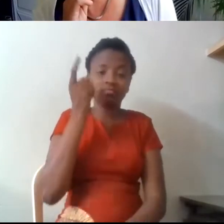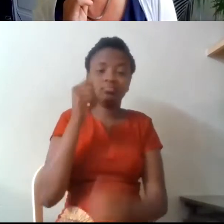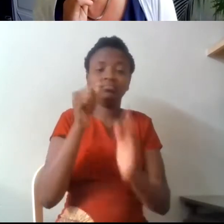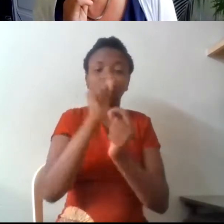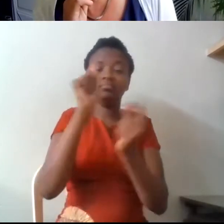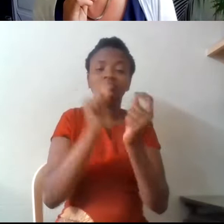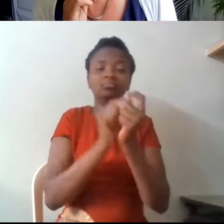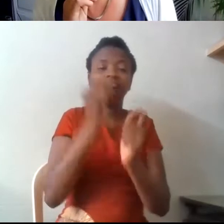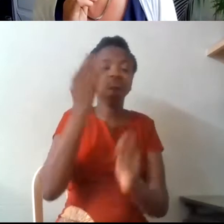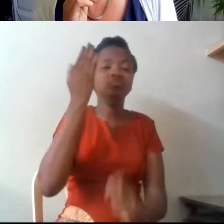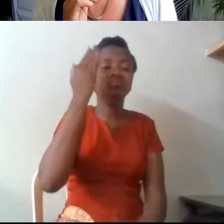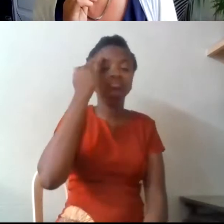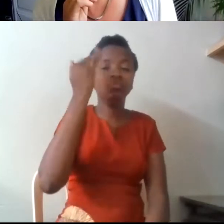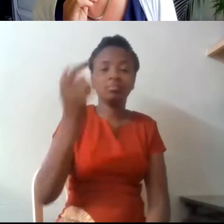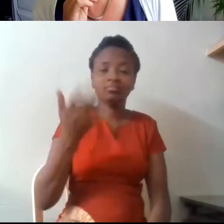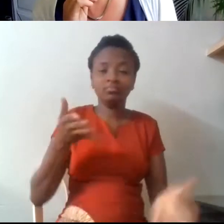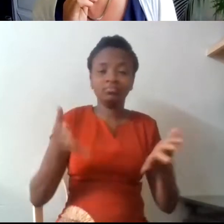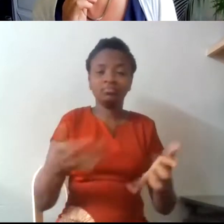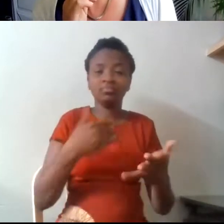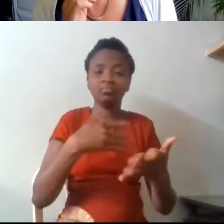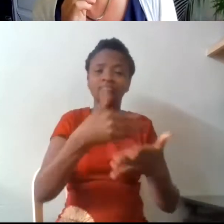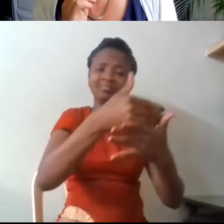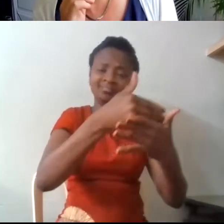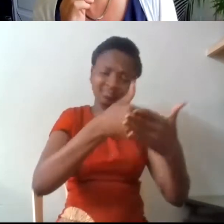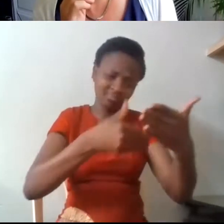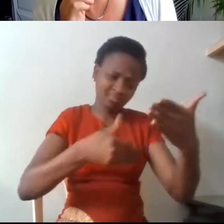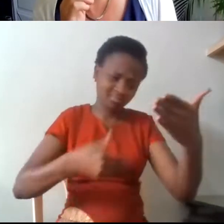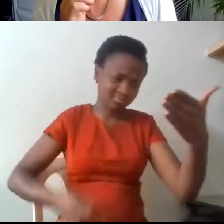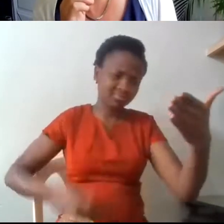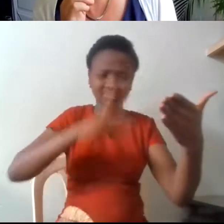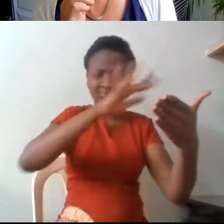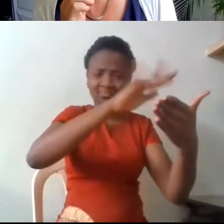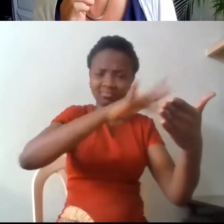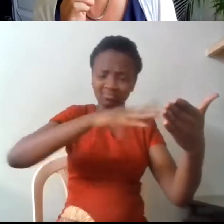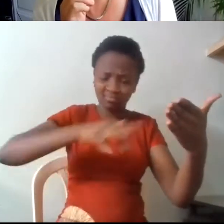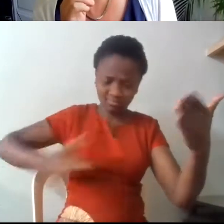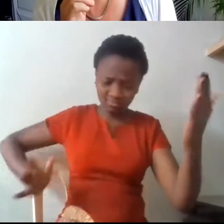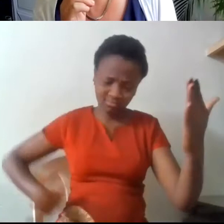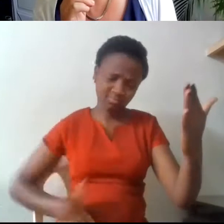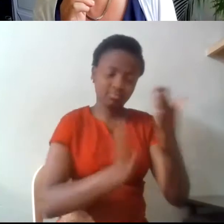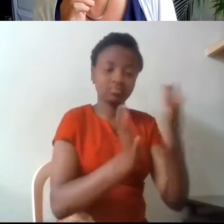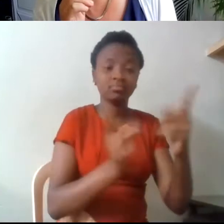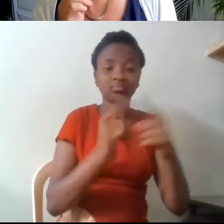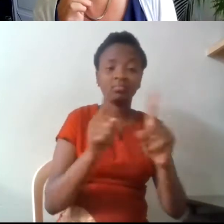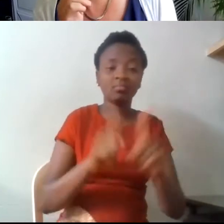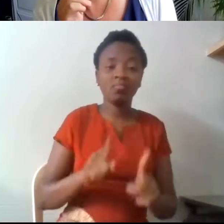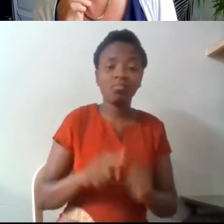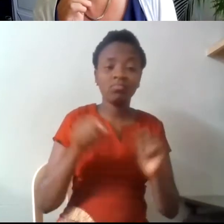this very long report that we have produced. I would just like to